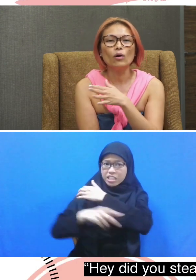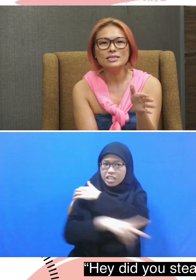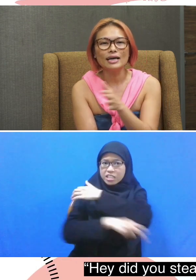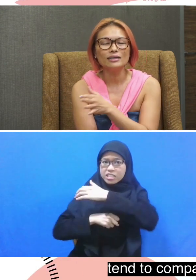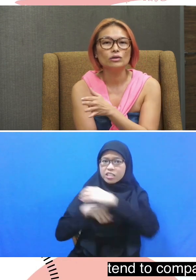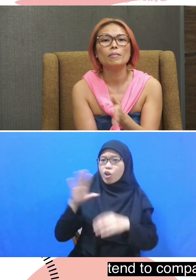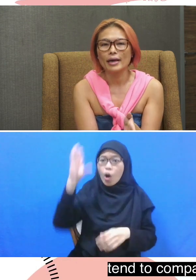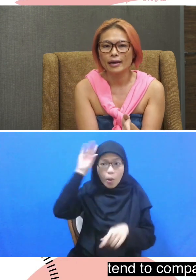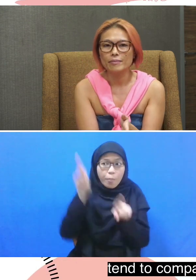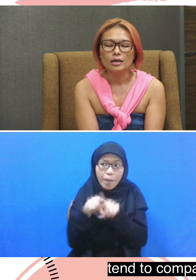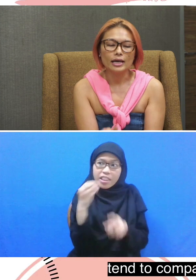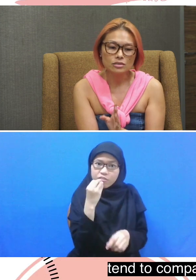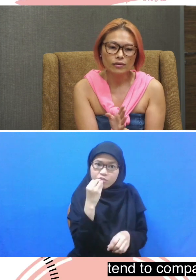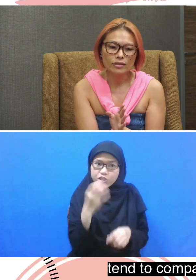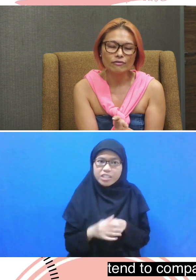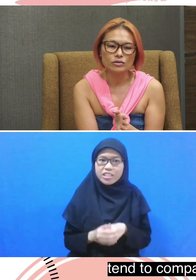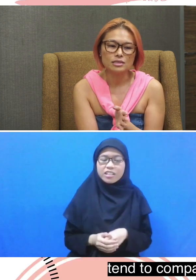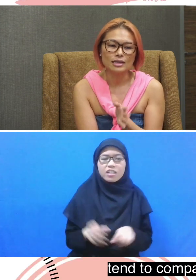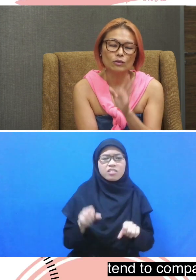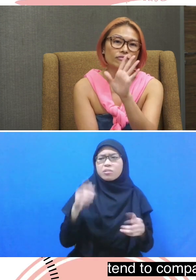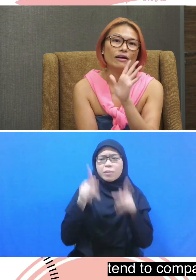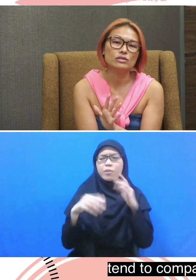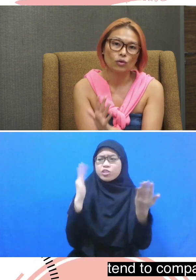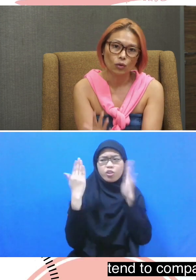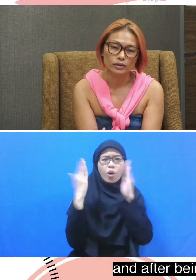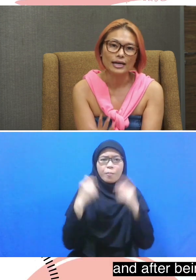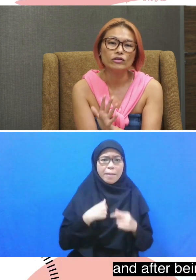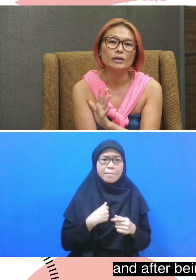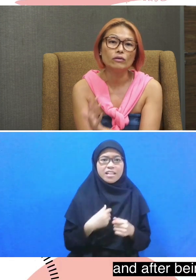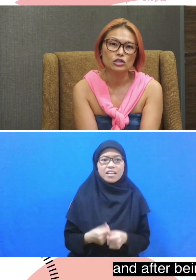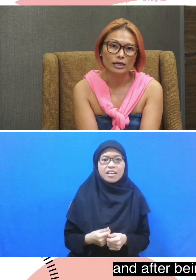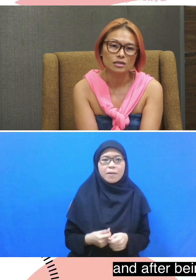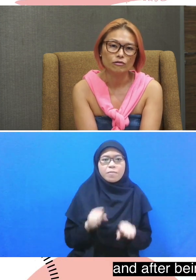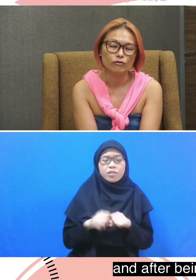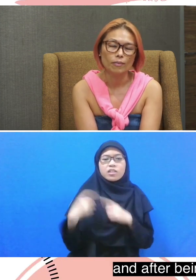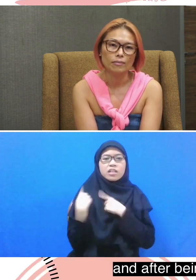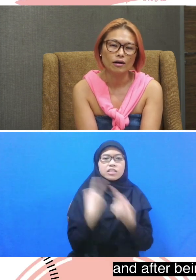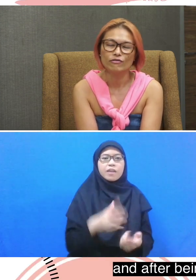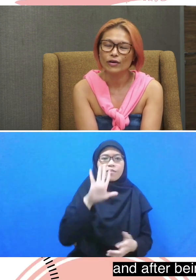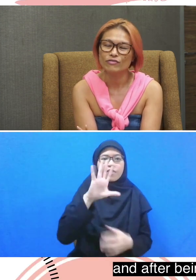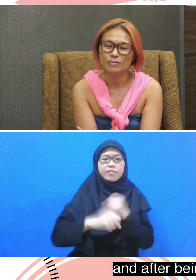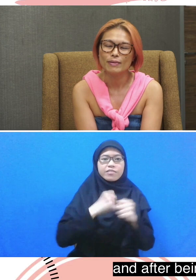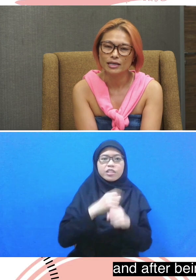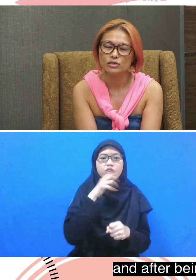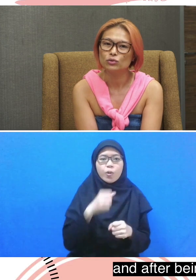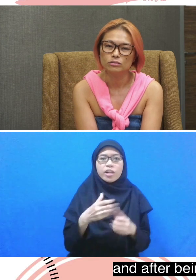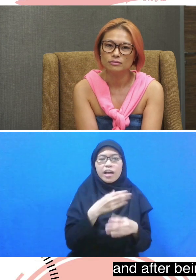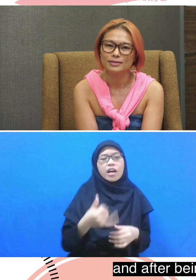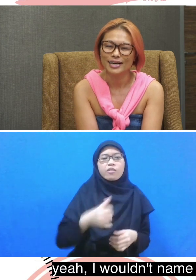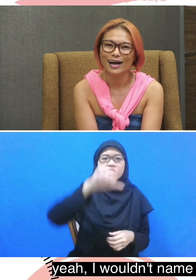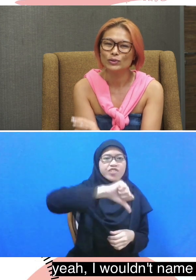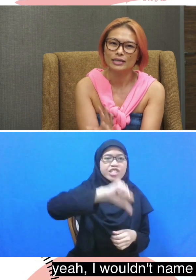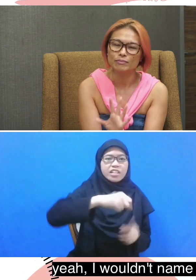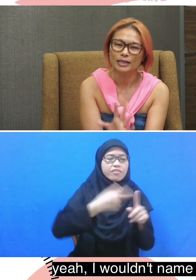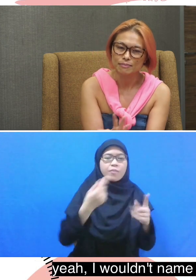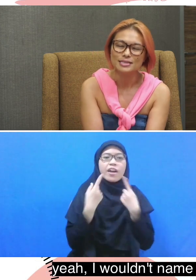They always tend to compare. And so therefore, since I was 5 years old and after being rejected from a very famous ballet school, yeah,